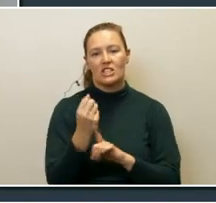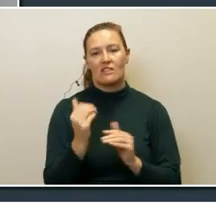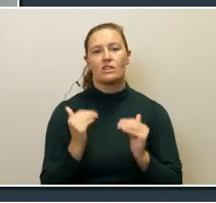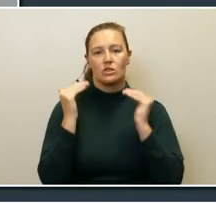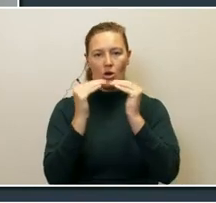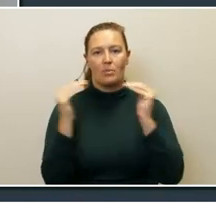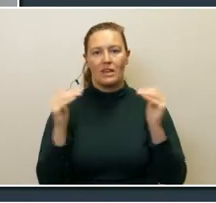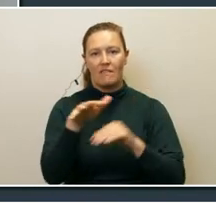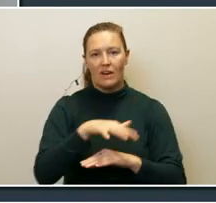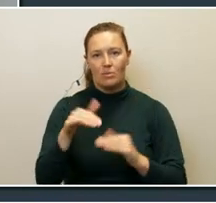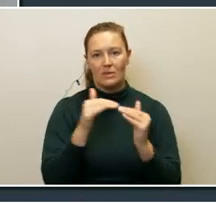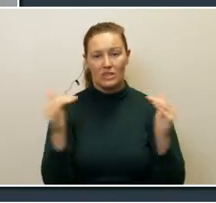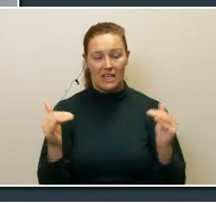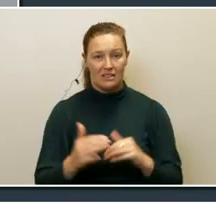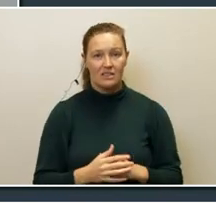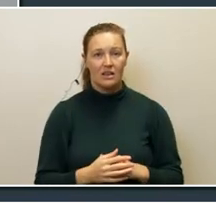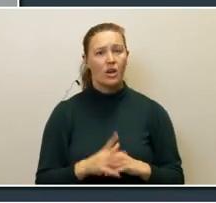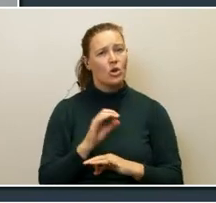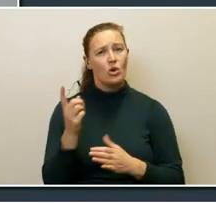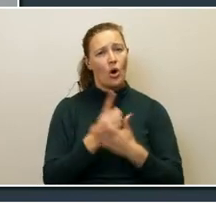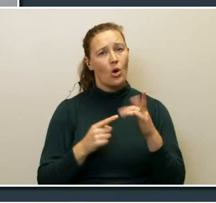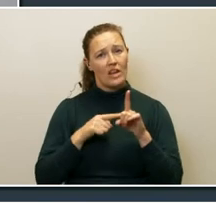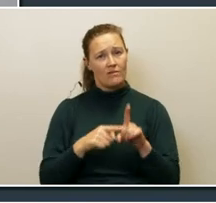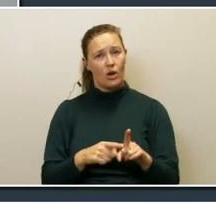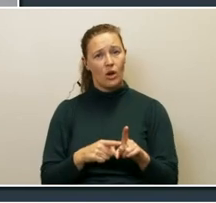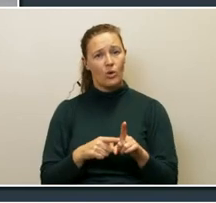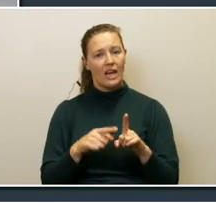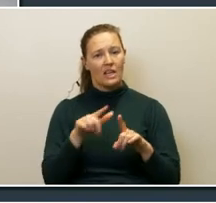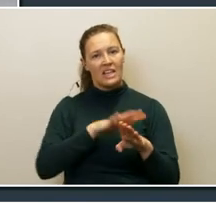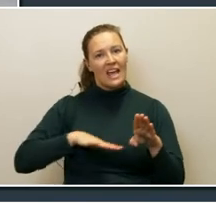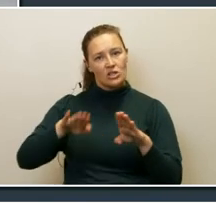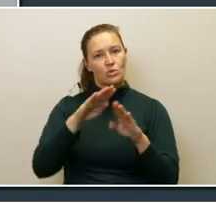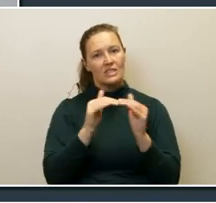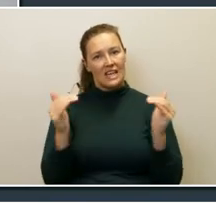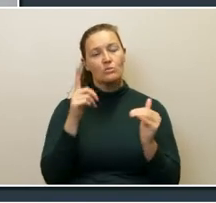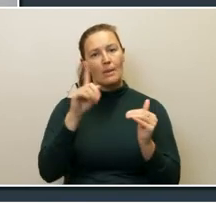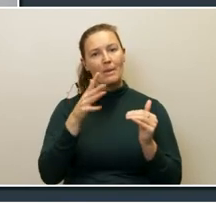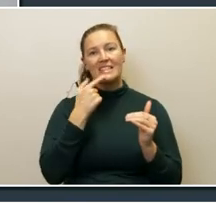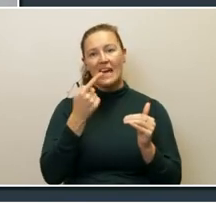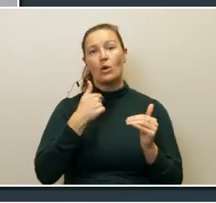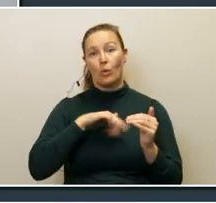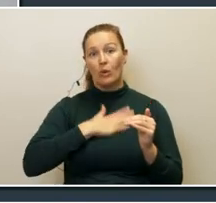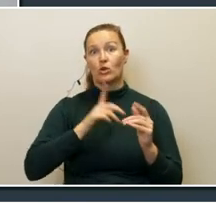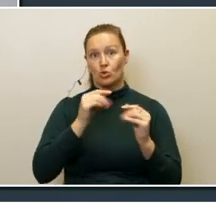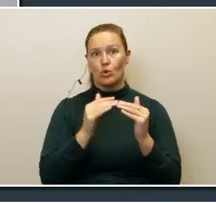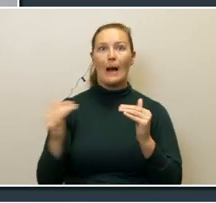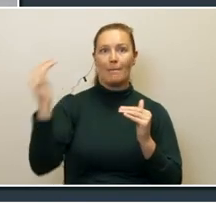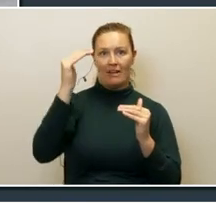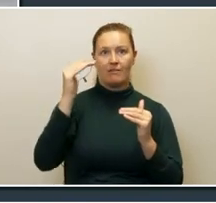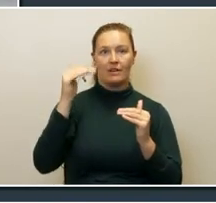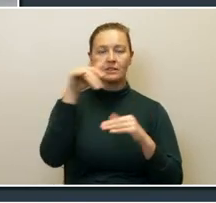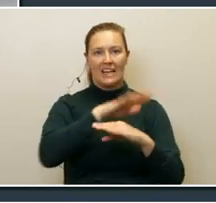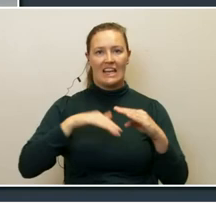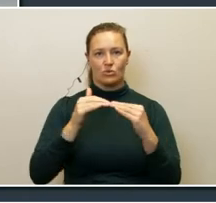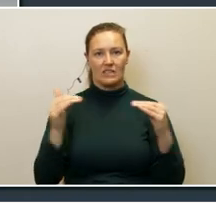standards, and not necessarily simply adhere to national standards, but maybe say we want to do better than those